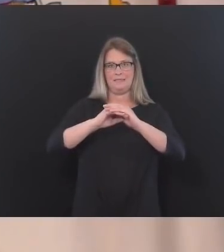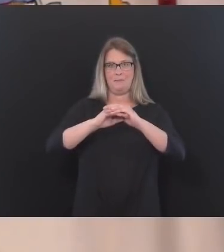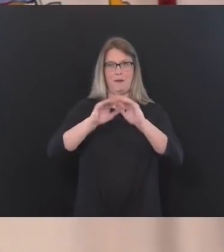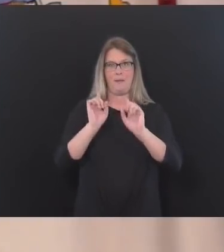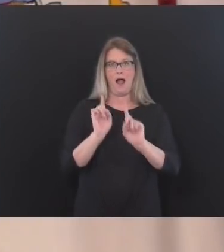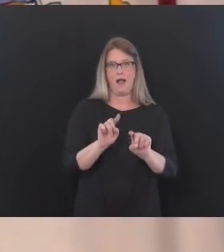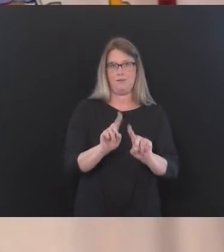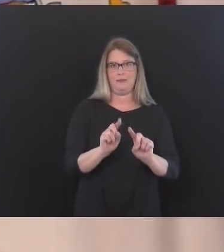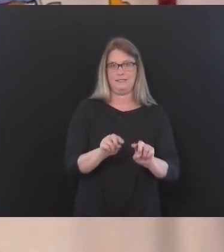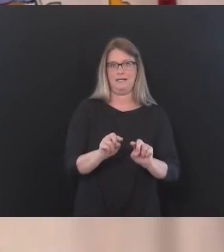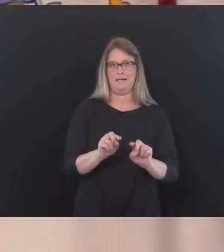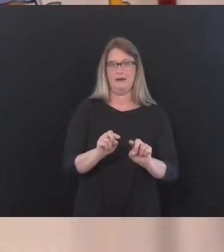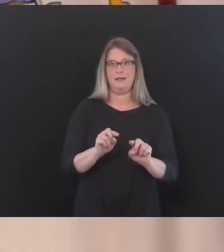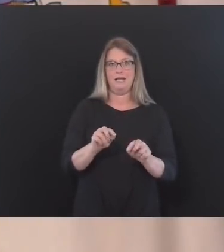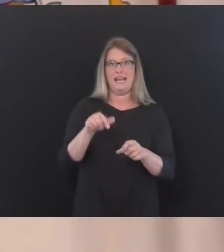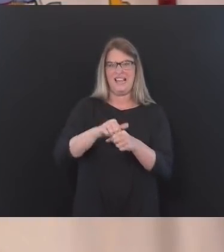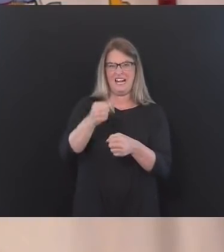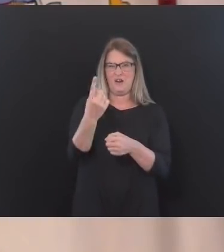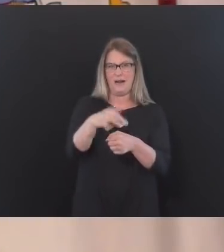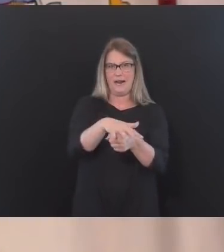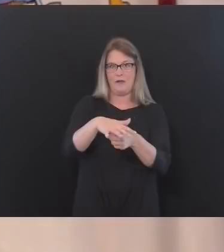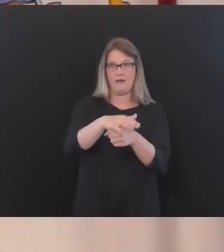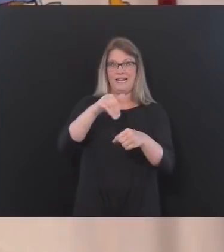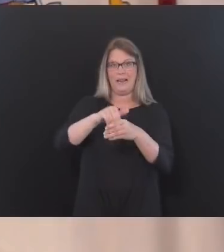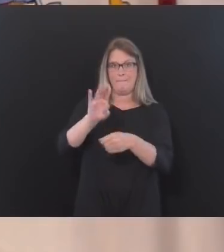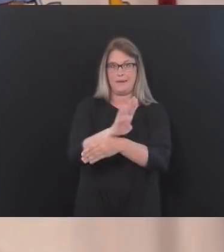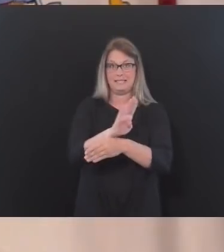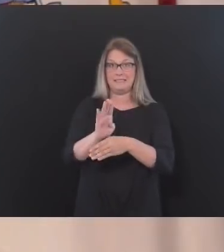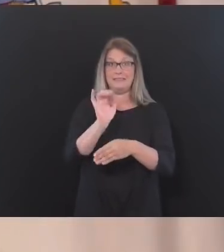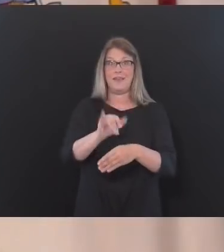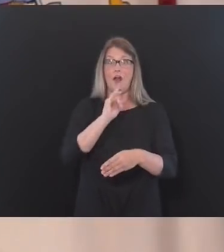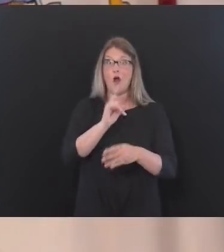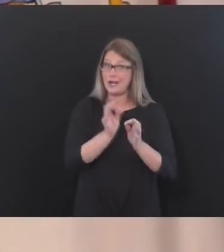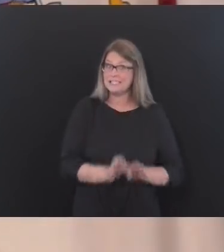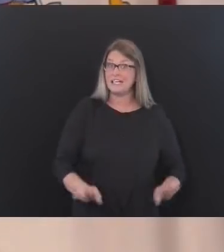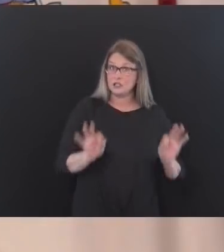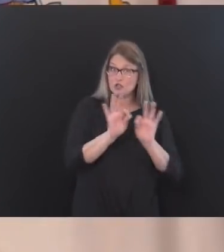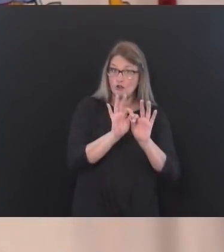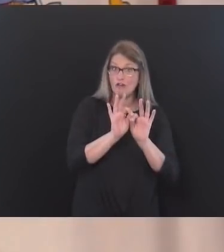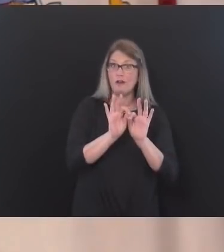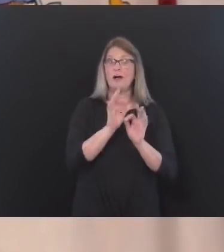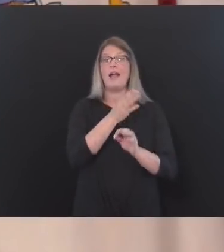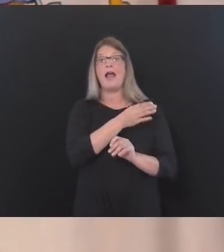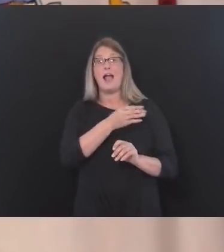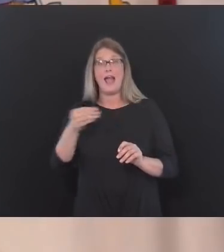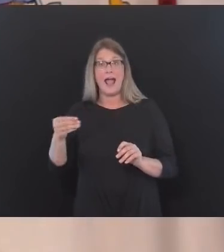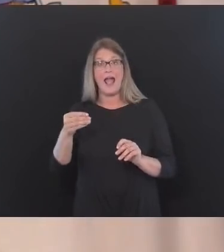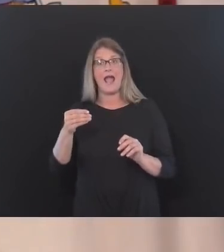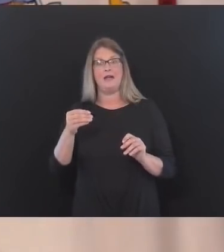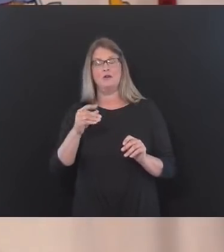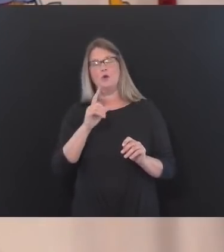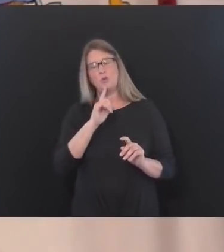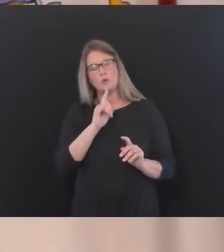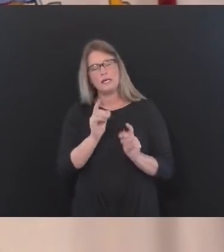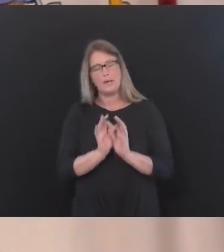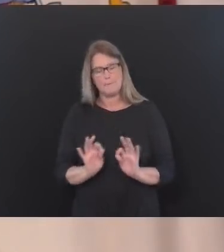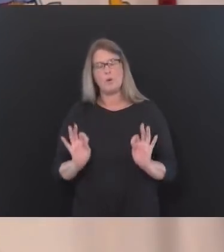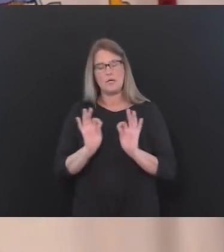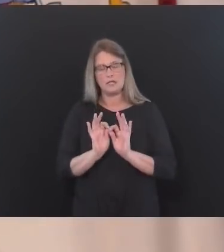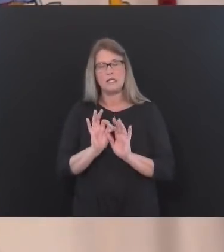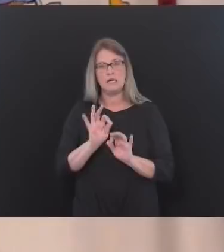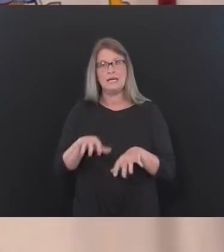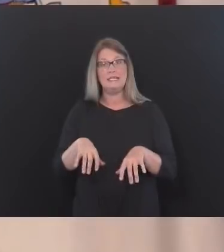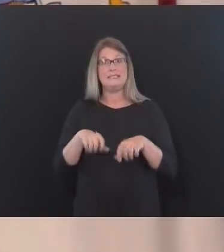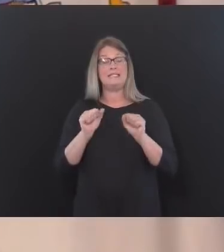social distancing within essential businesses, and taking action and this is really important, and